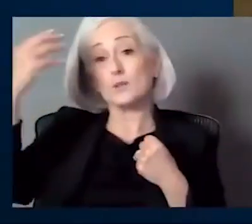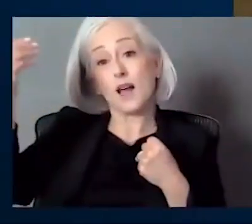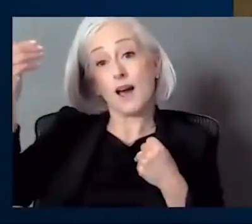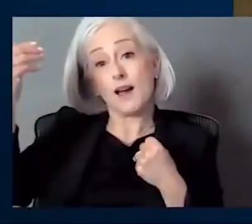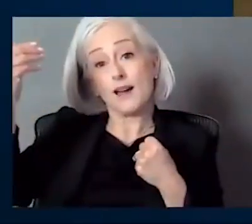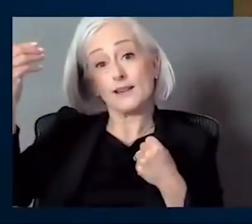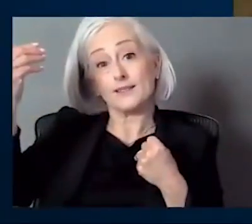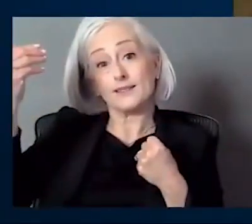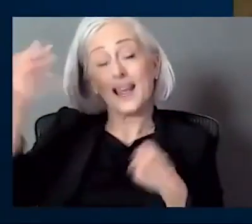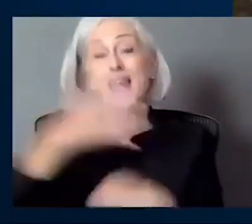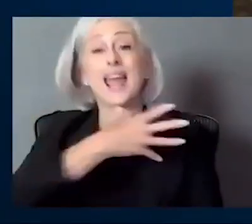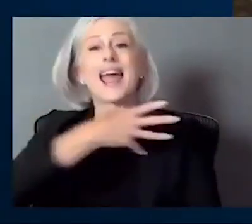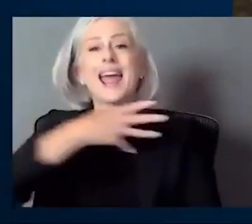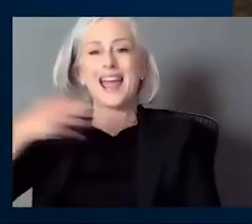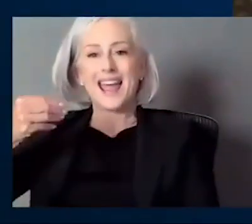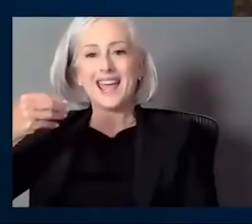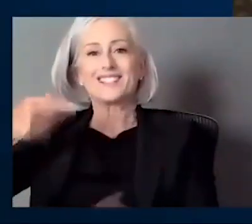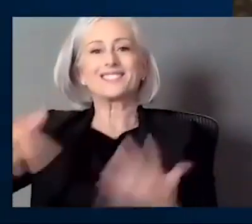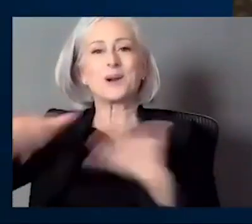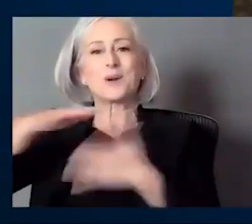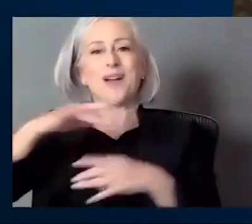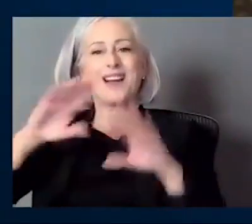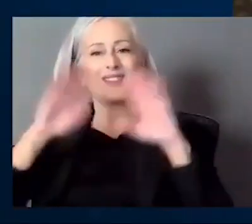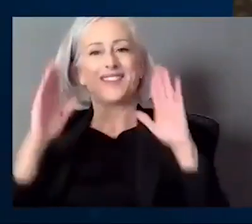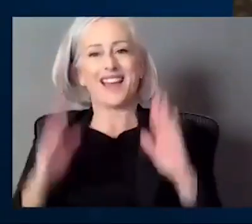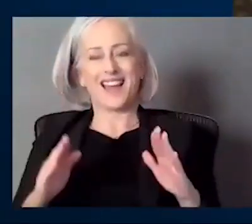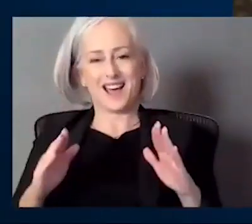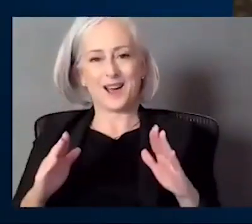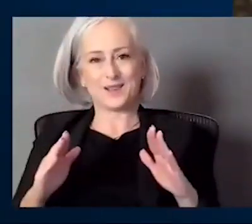and around the house. Good school habits start